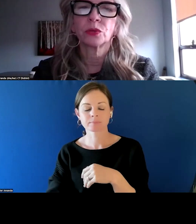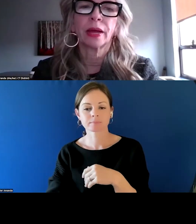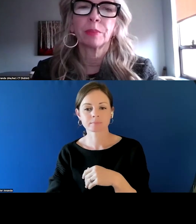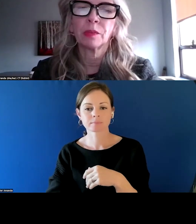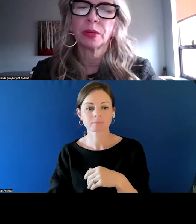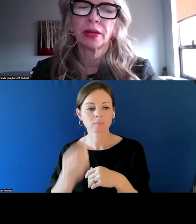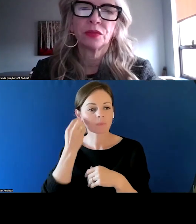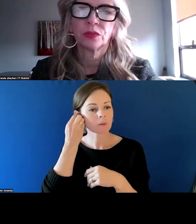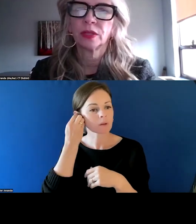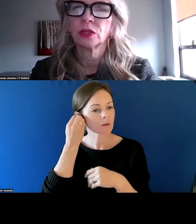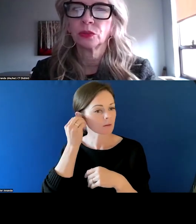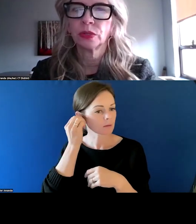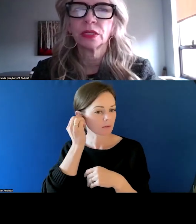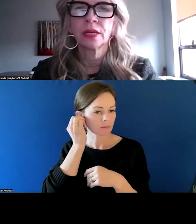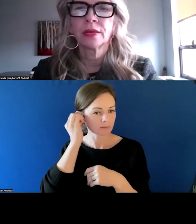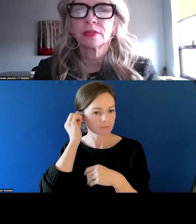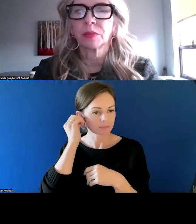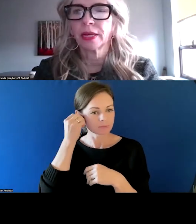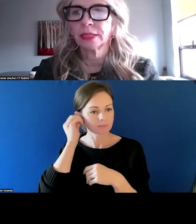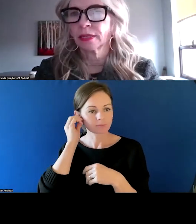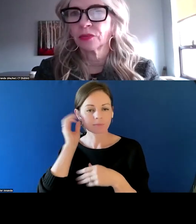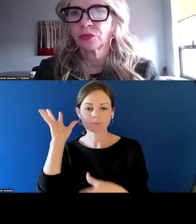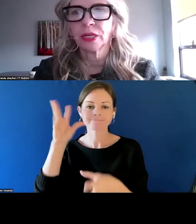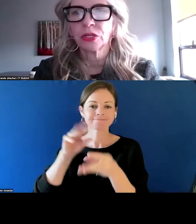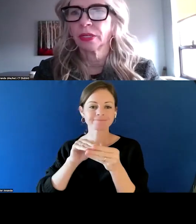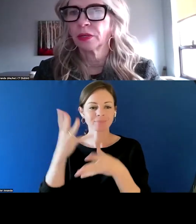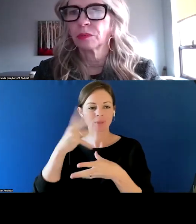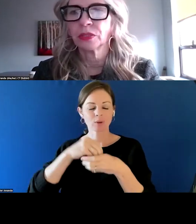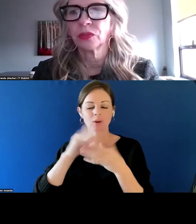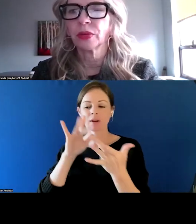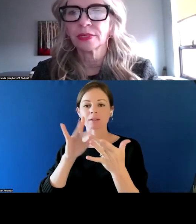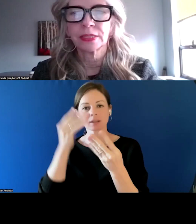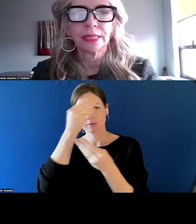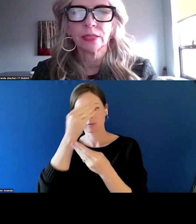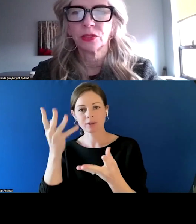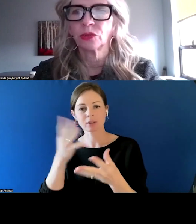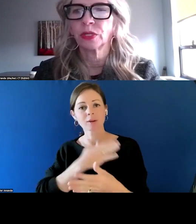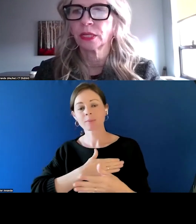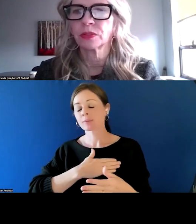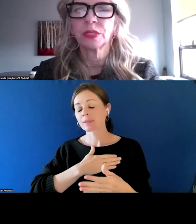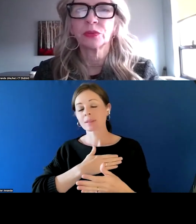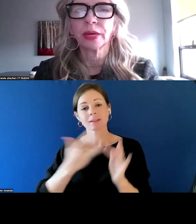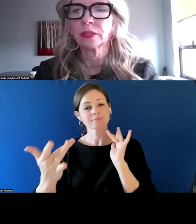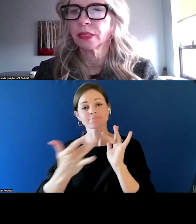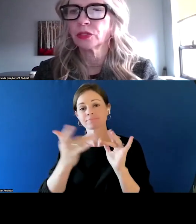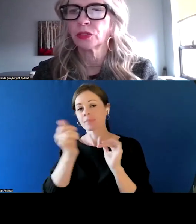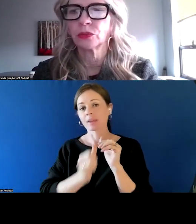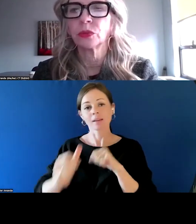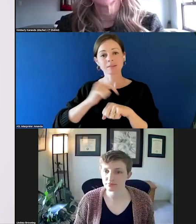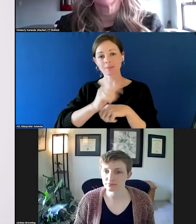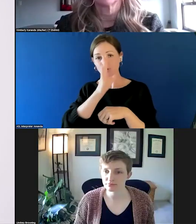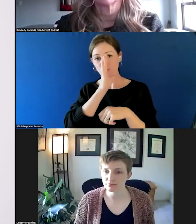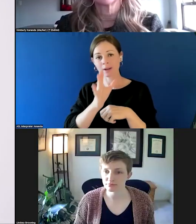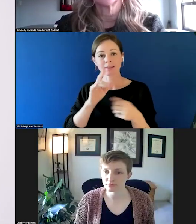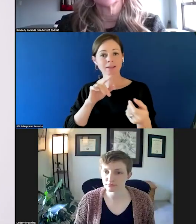Just to wrap up, I've just included some contact information here. Please don't hesitate to reach out to me directly,